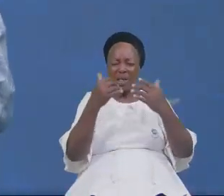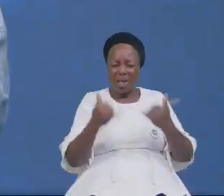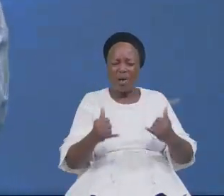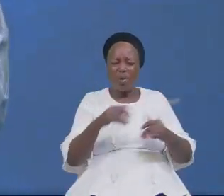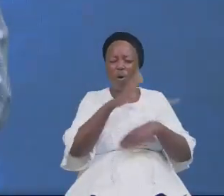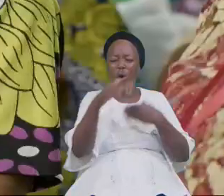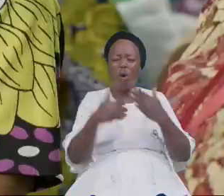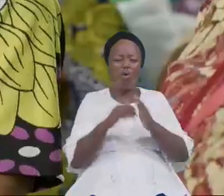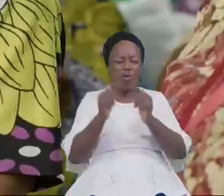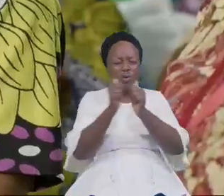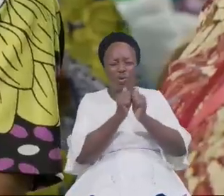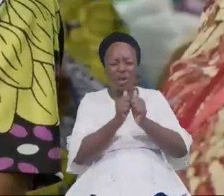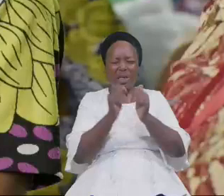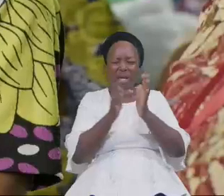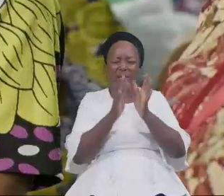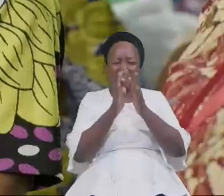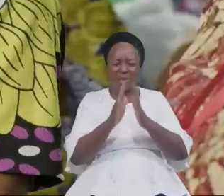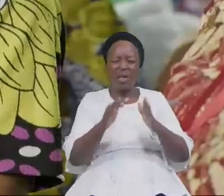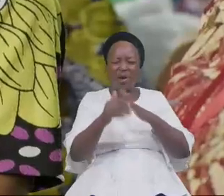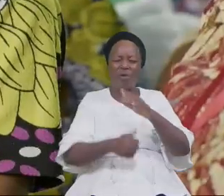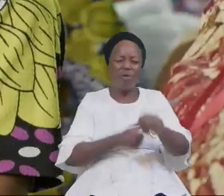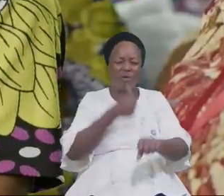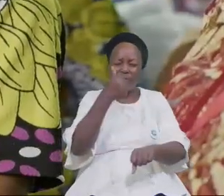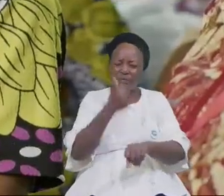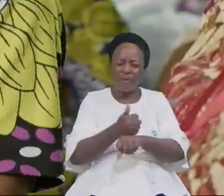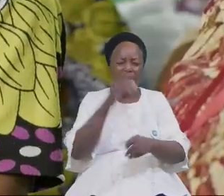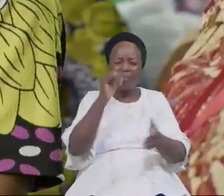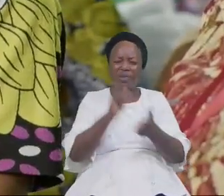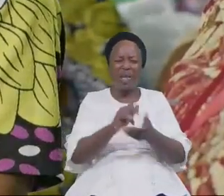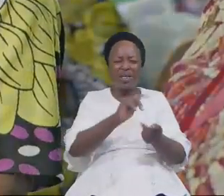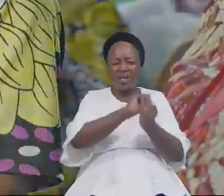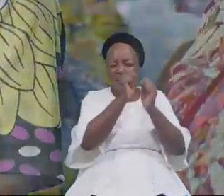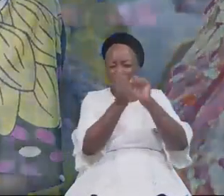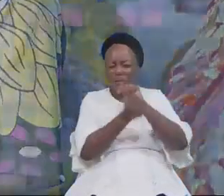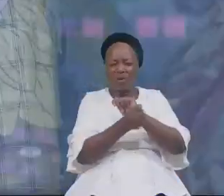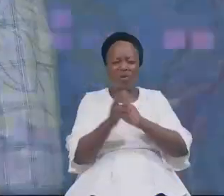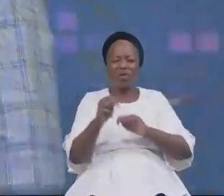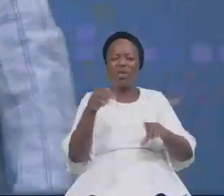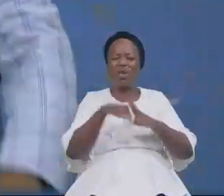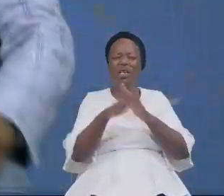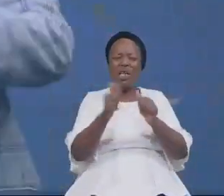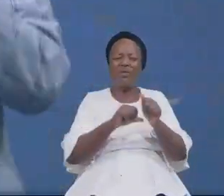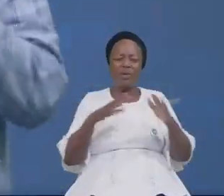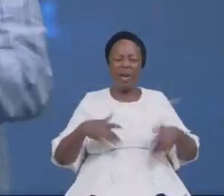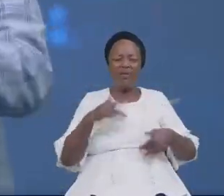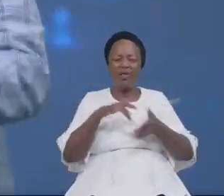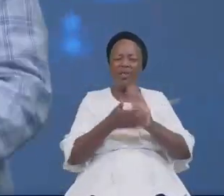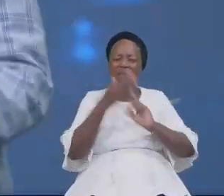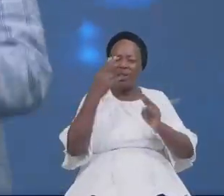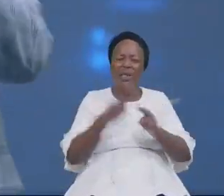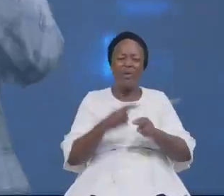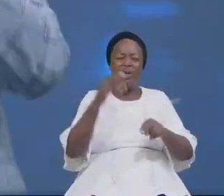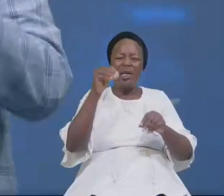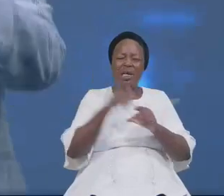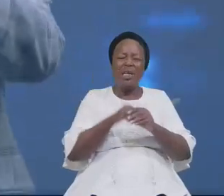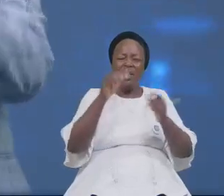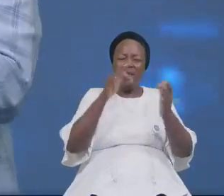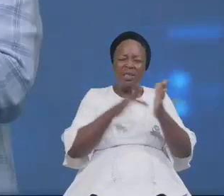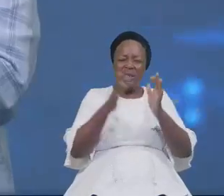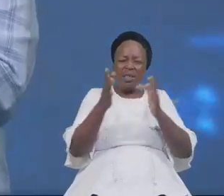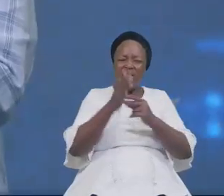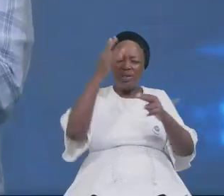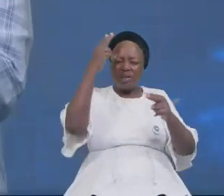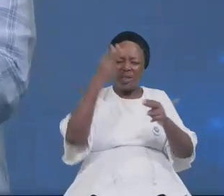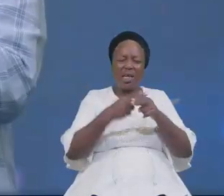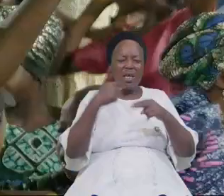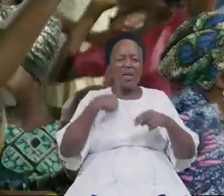altogether Christian. Confirm that transformation in every life. In Jesus' name